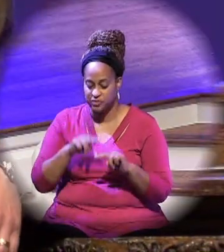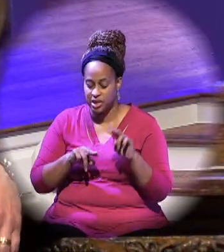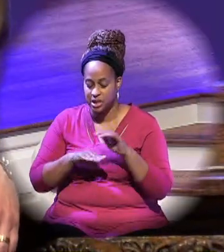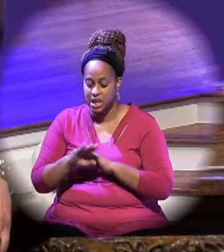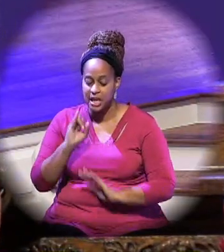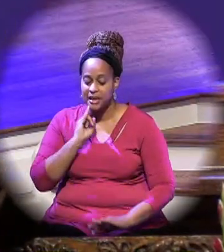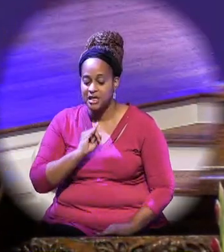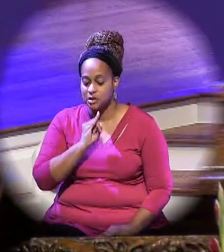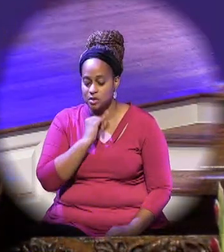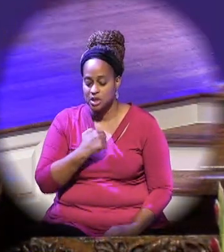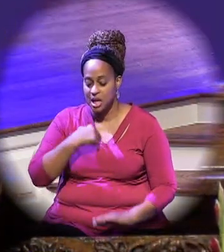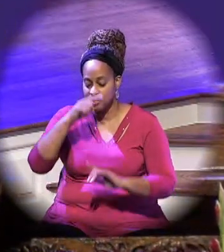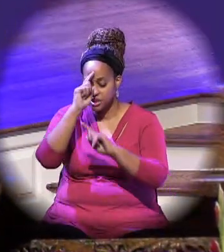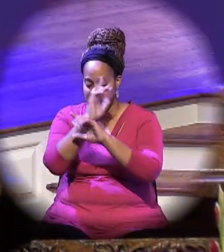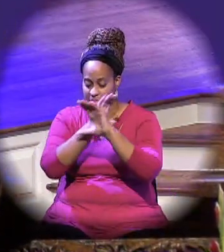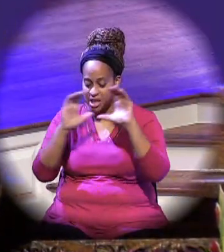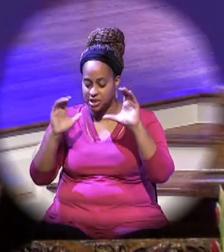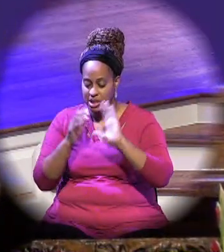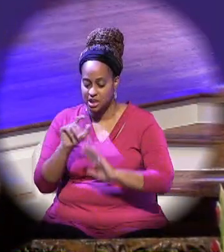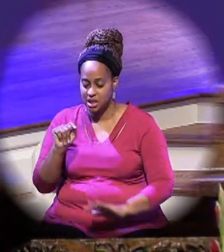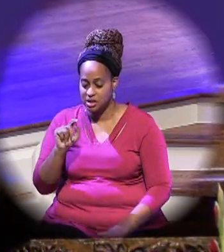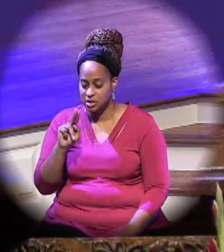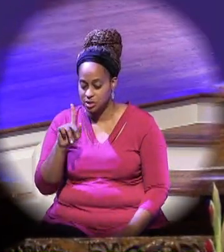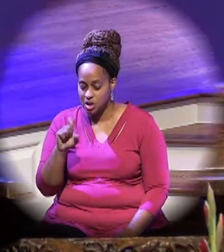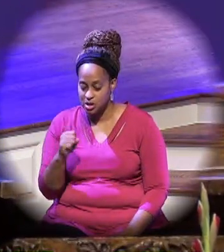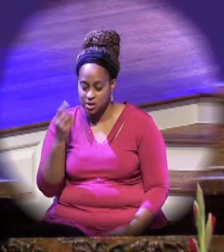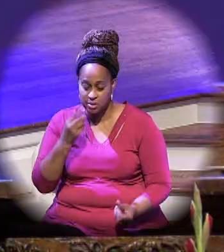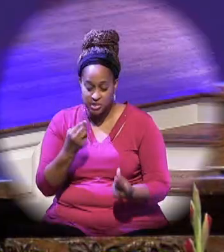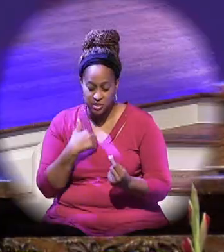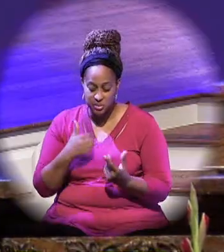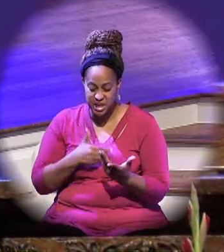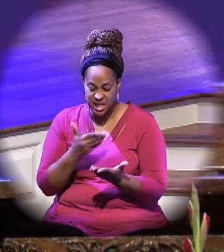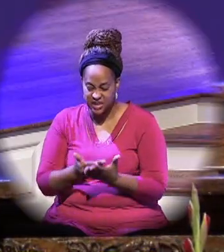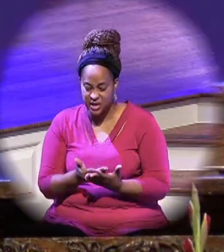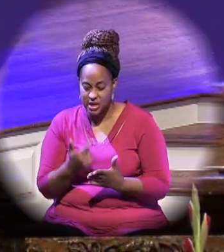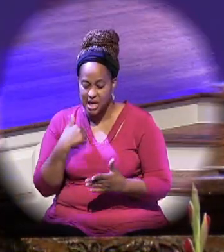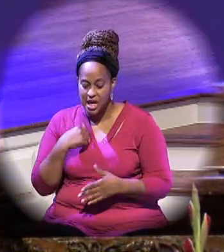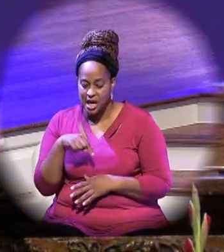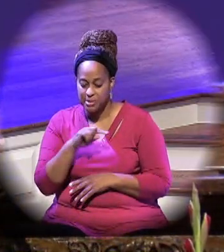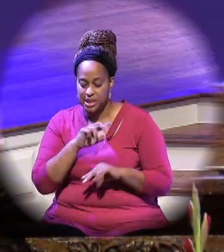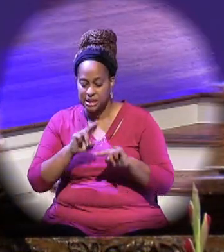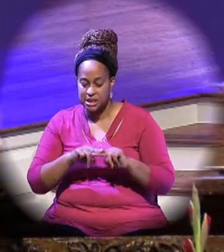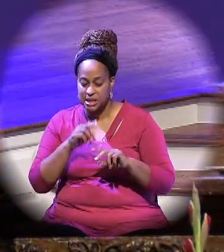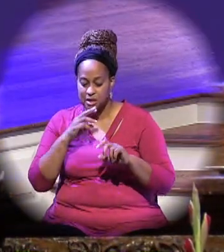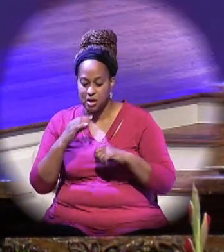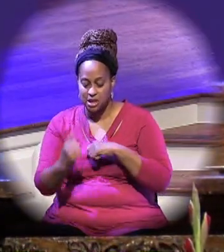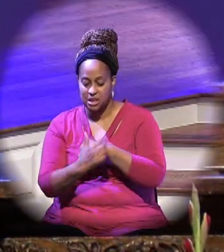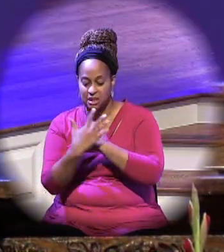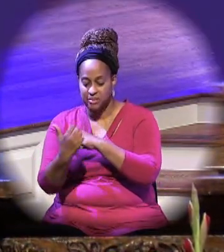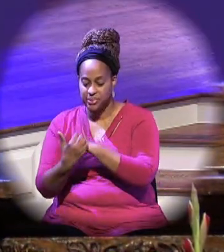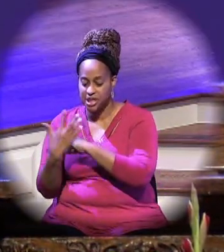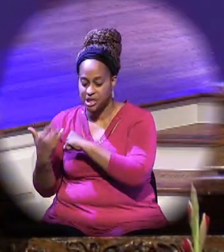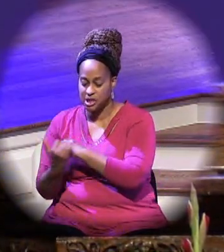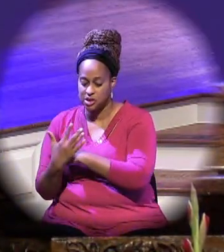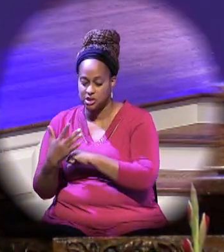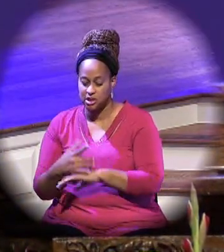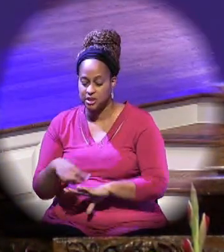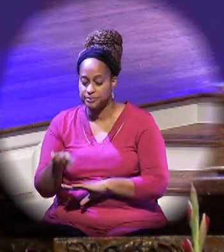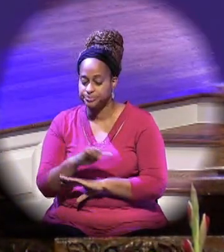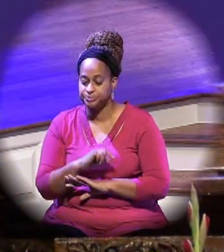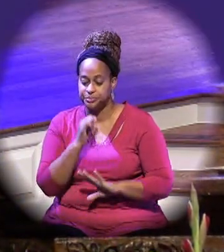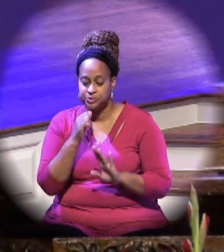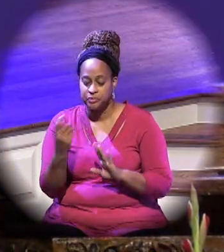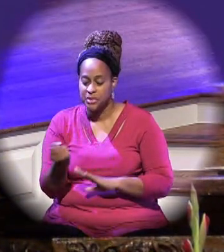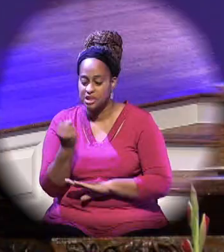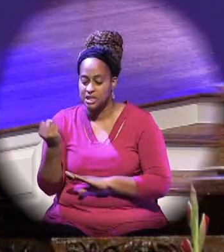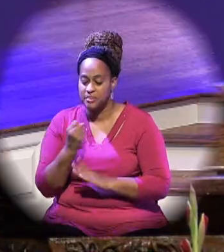I imagine as he was trying to get to Tarshish, he thought, you know what I'm going to do when I get there? I'm going to sit on a beach. I'm not going to go to Sabbath worship. They